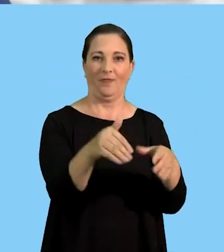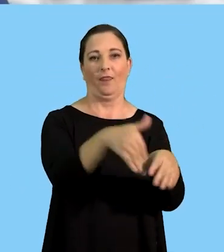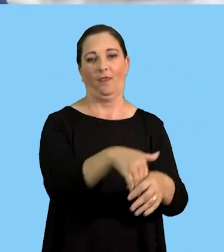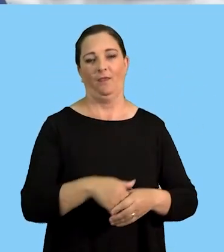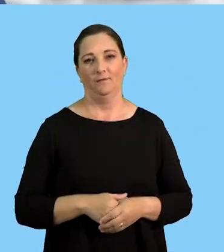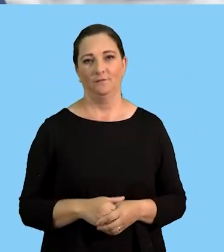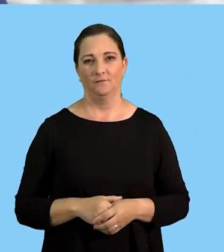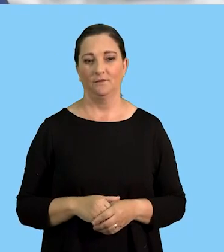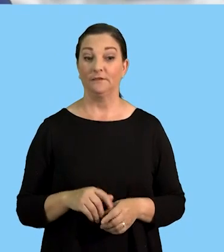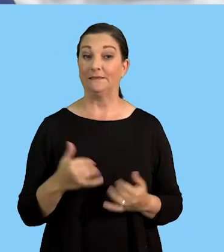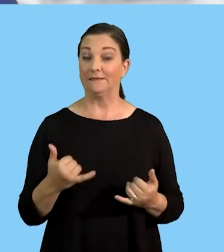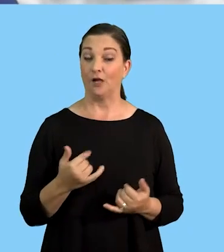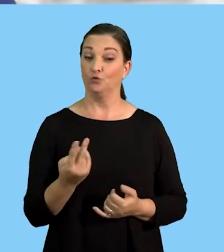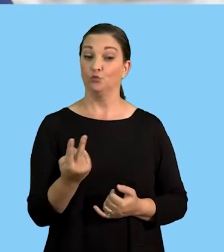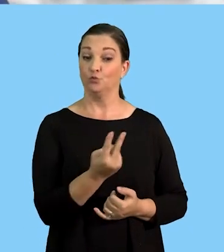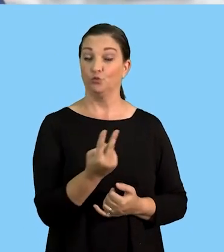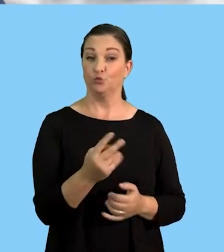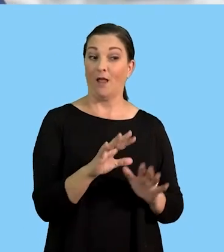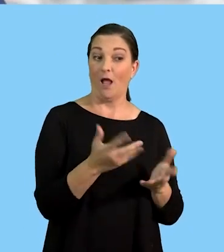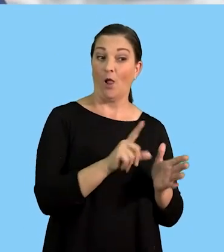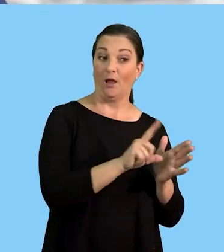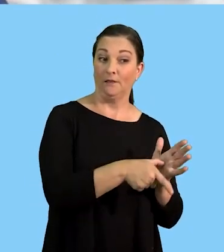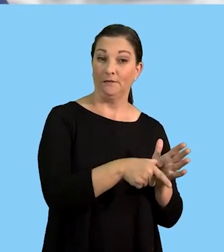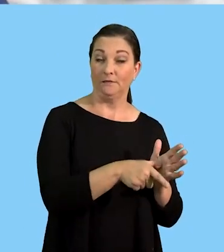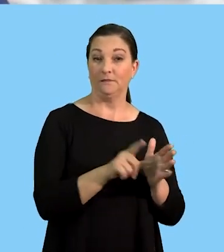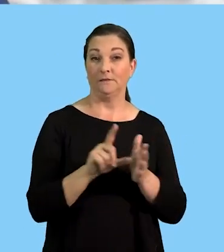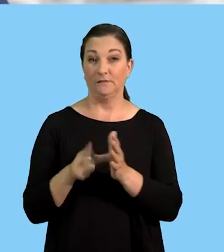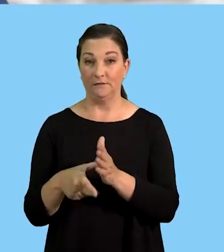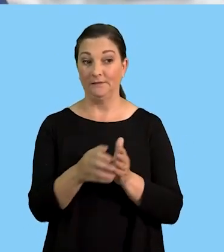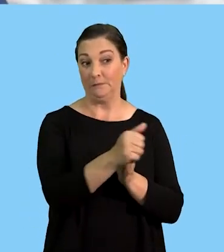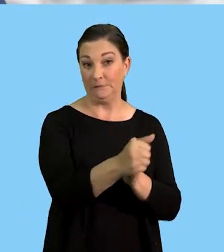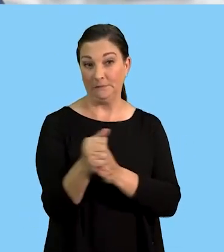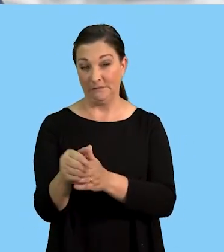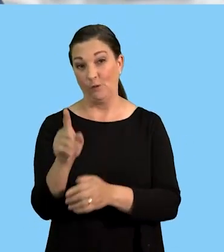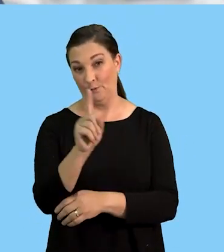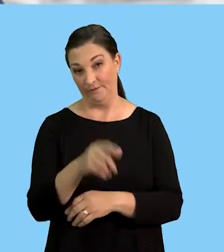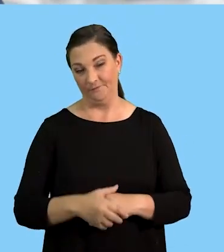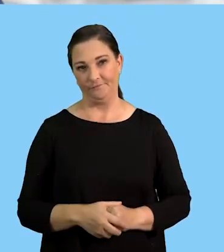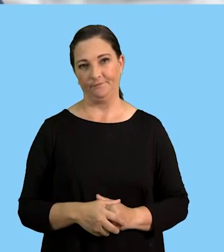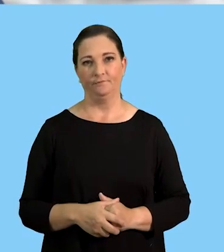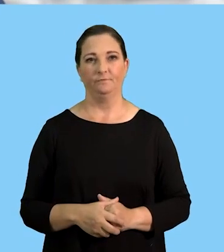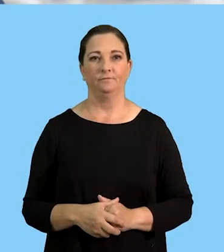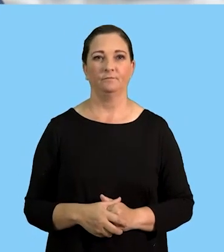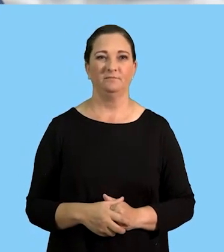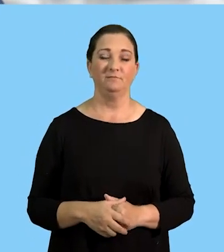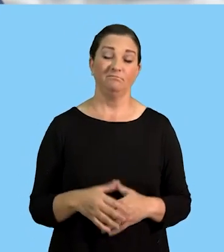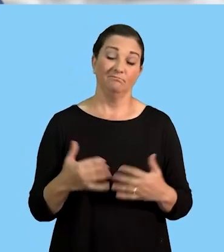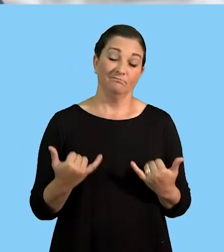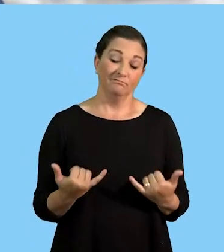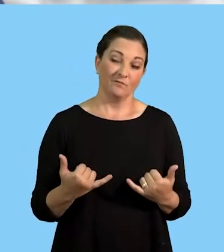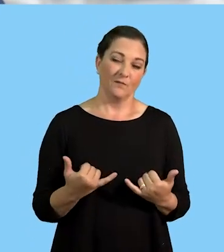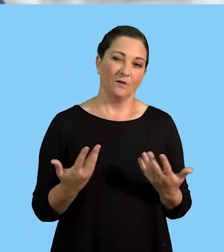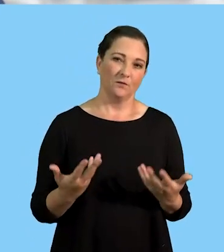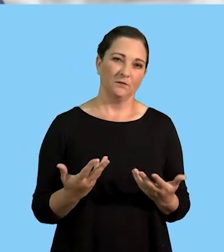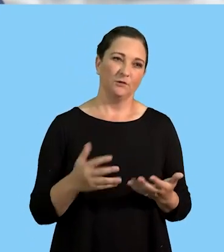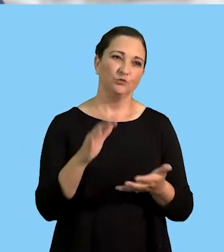style that is applicable to each statement below. So basically this statement is a